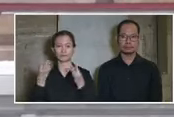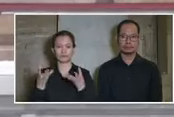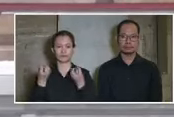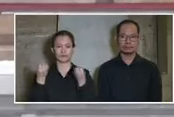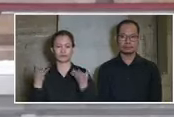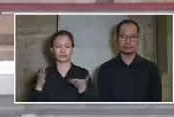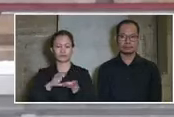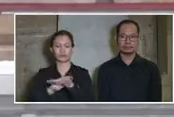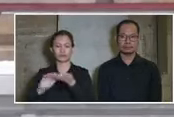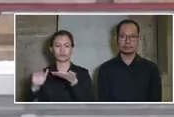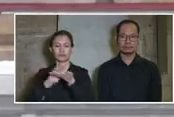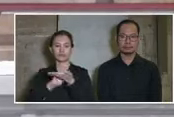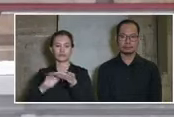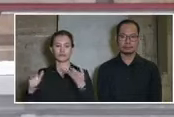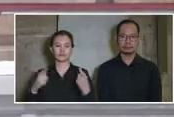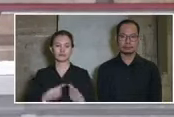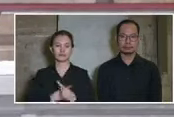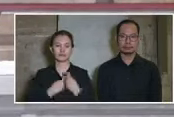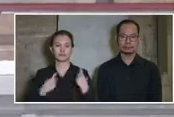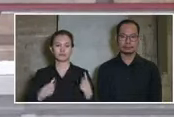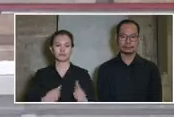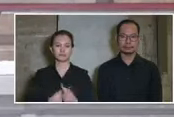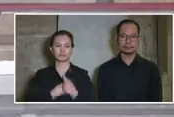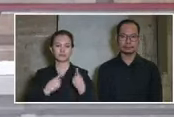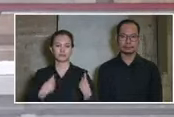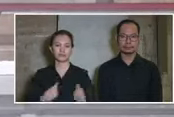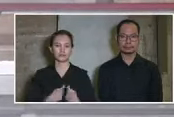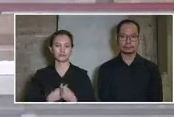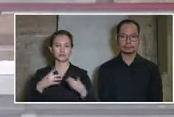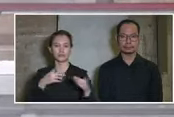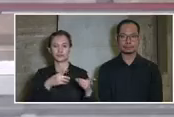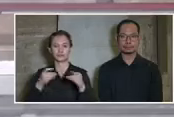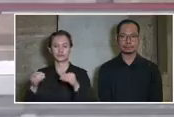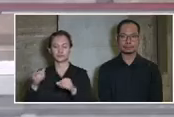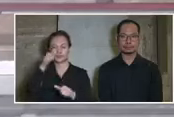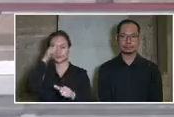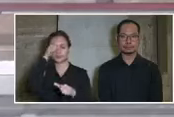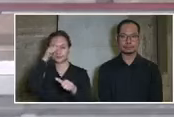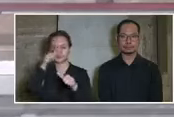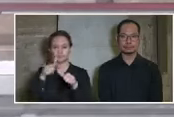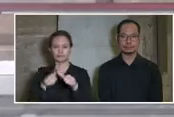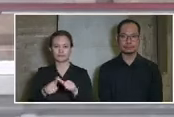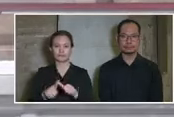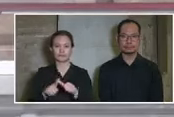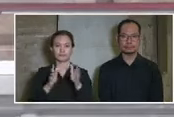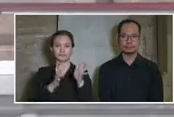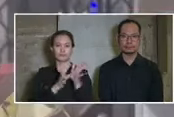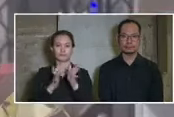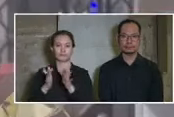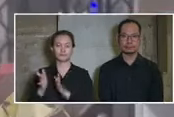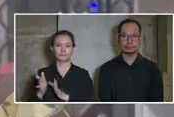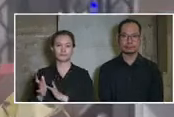the forgiveness of sins. Do this in memory of me."